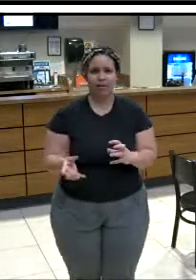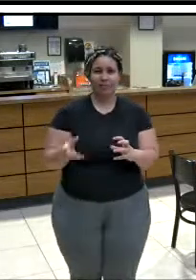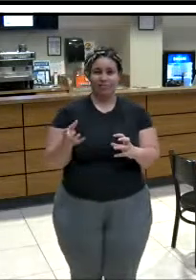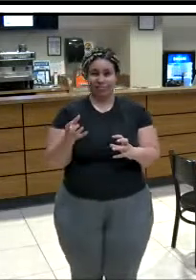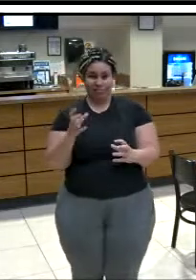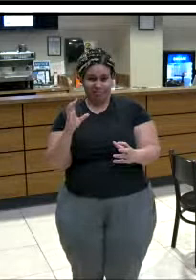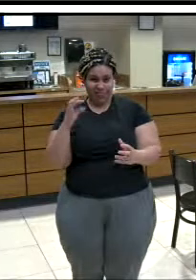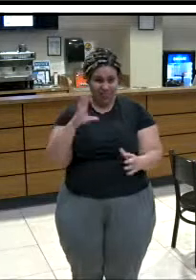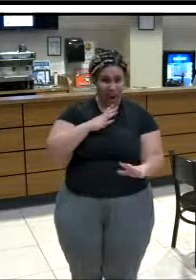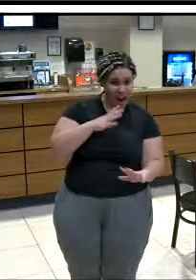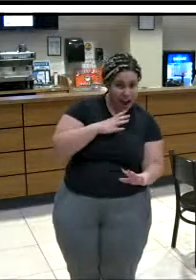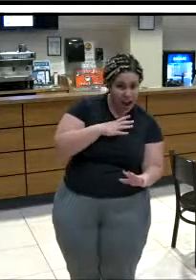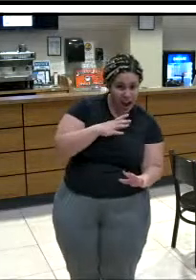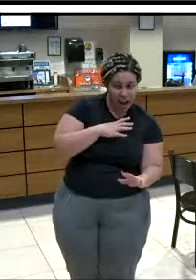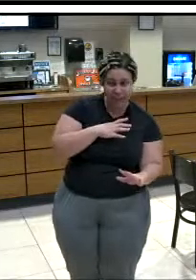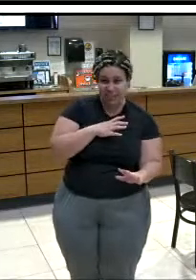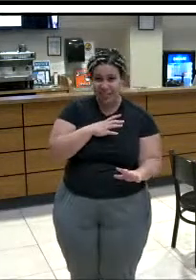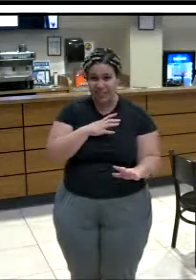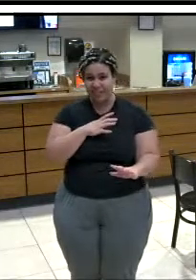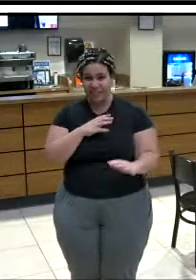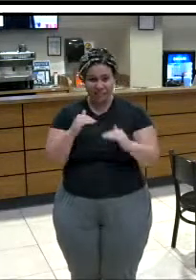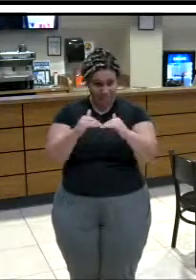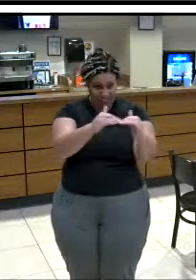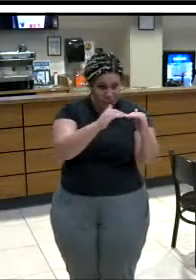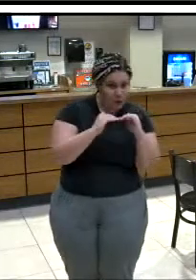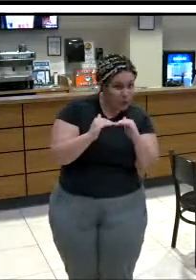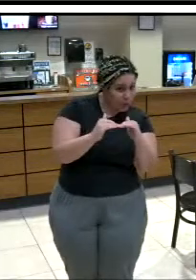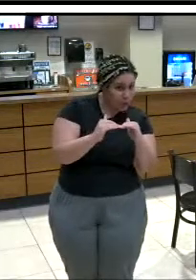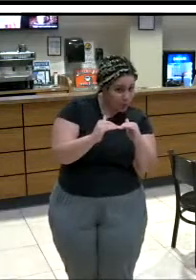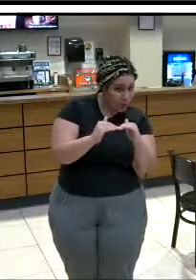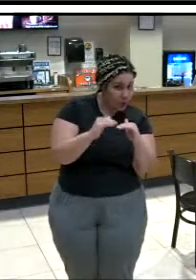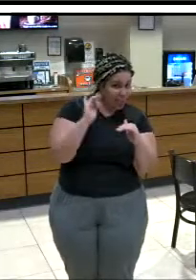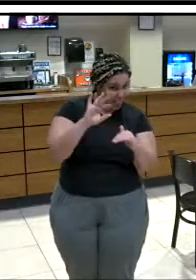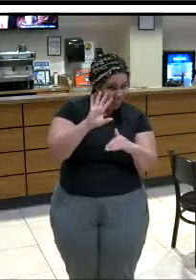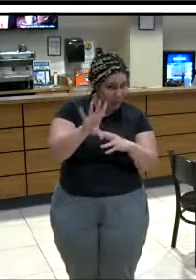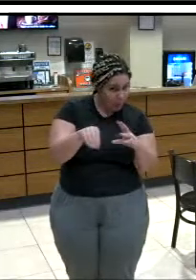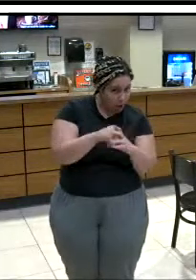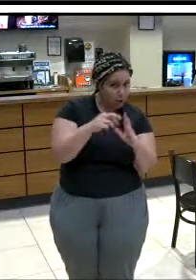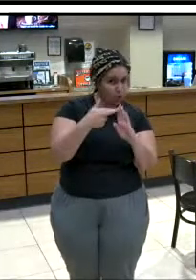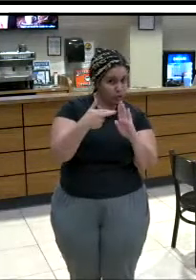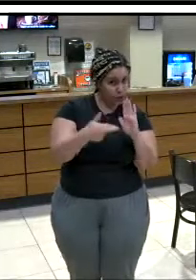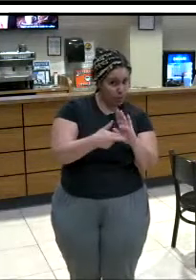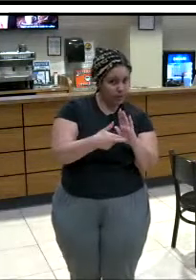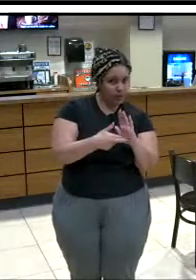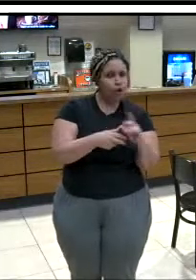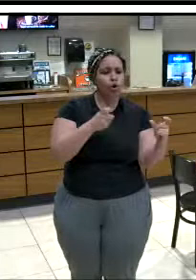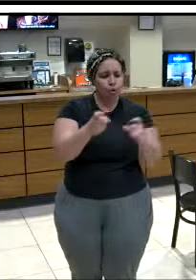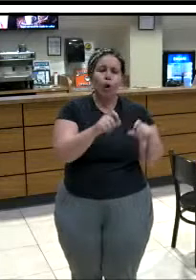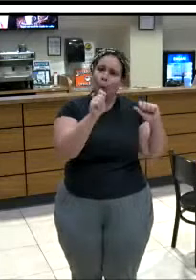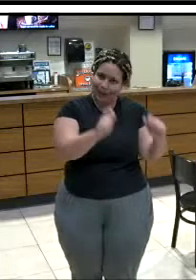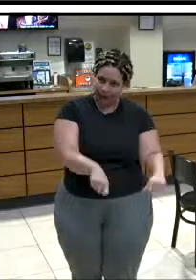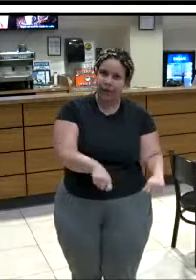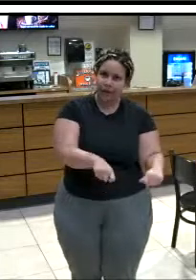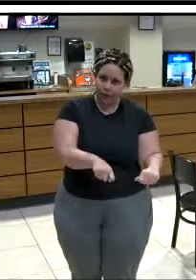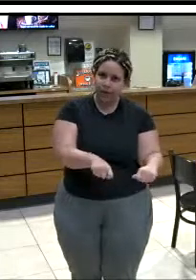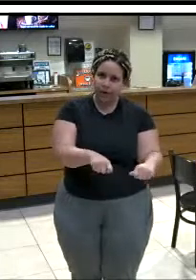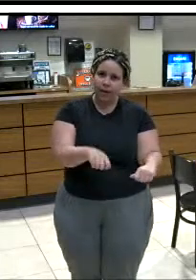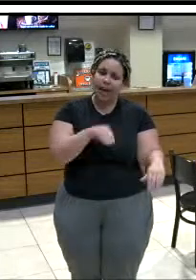whether that counts, if that's part of the rules, but that is something that we in fact can control and we can